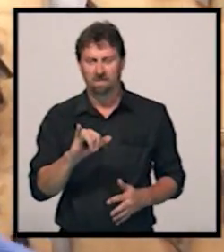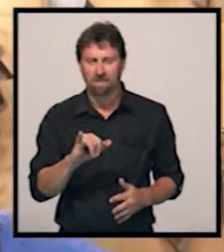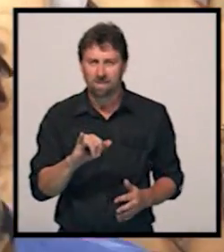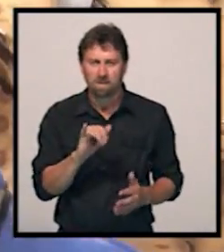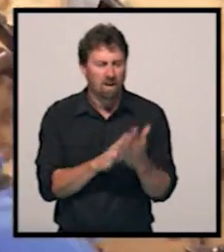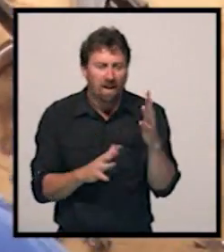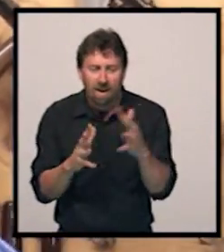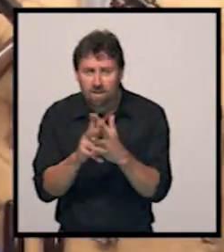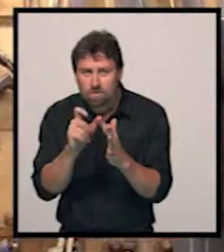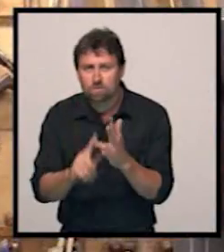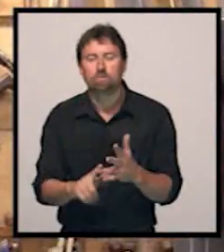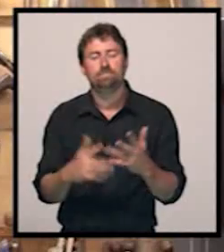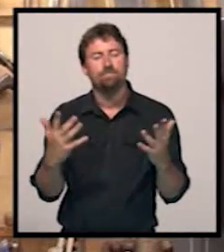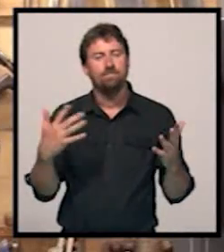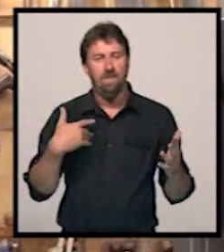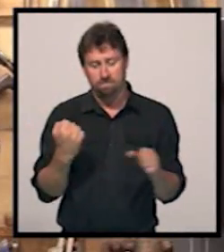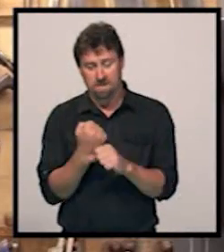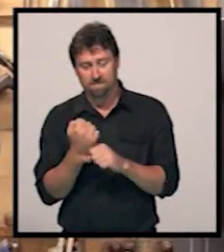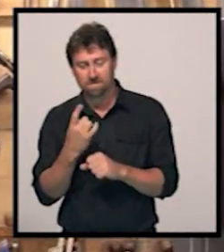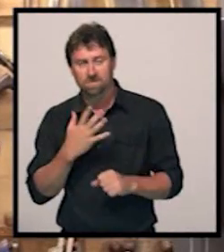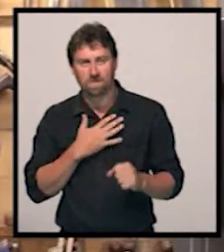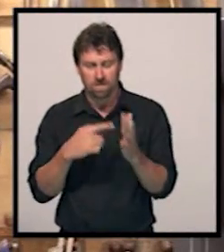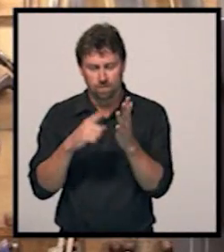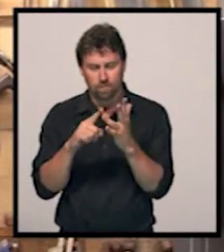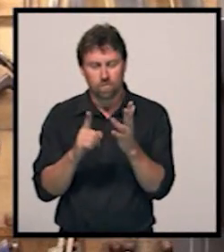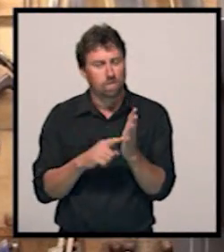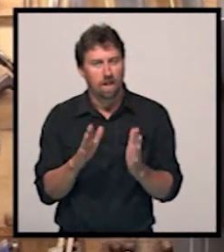shop jig that I've made, put that back,